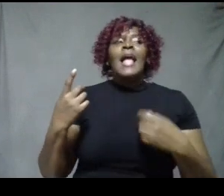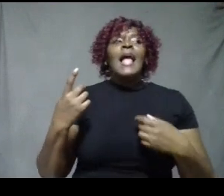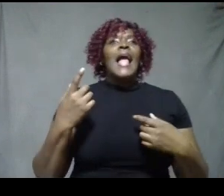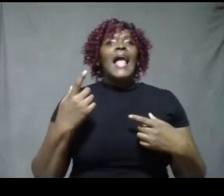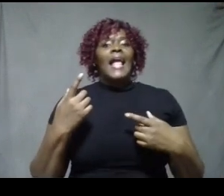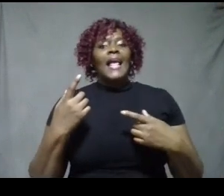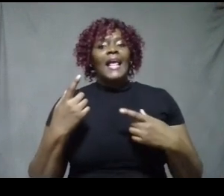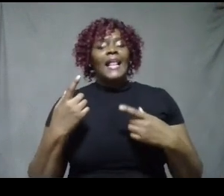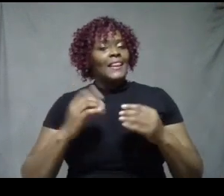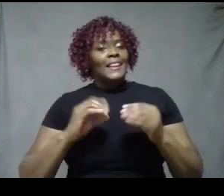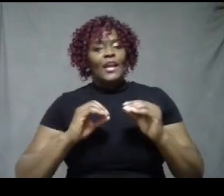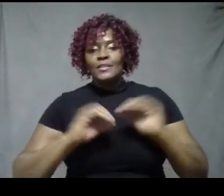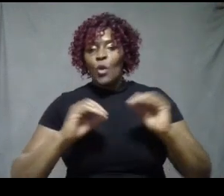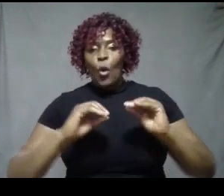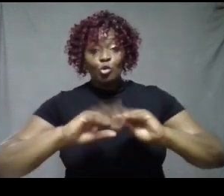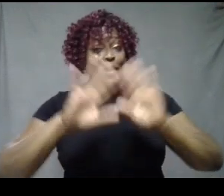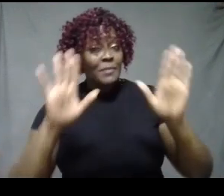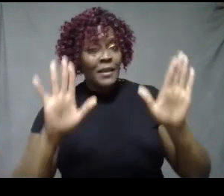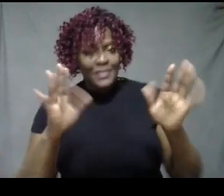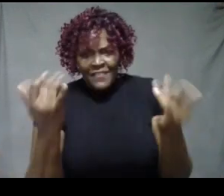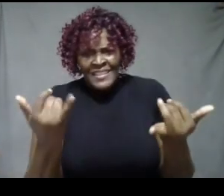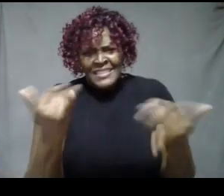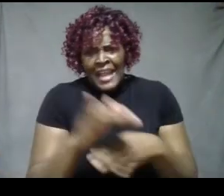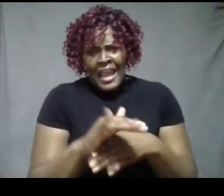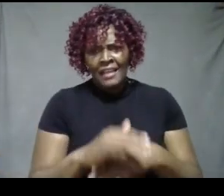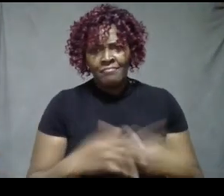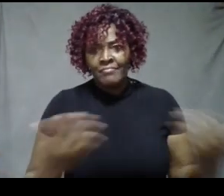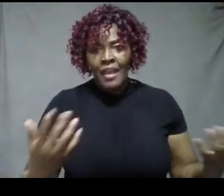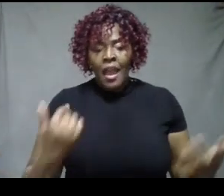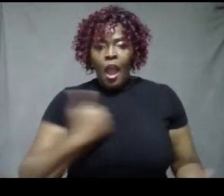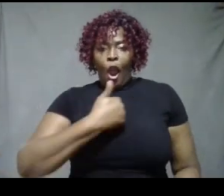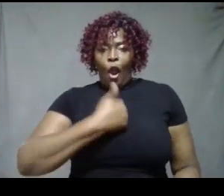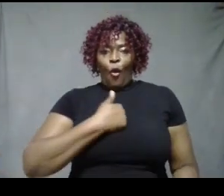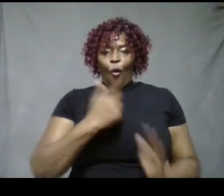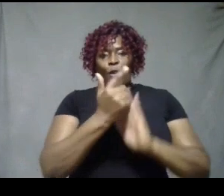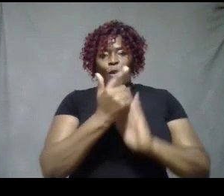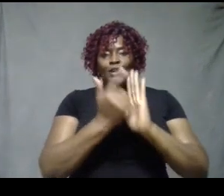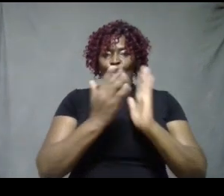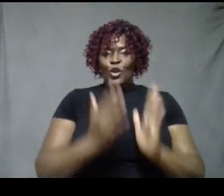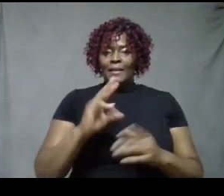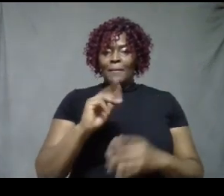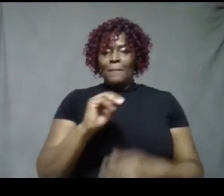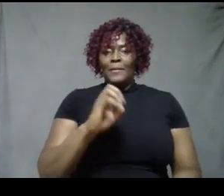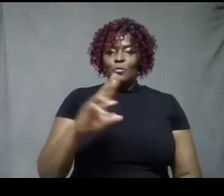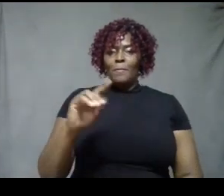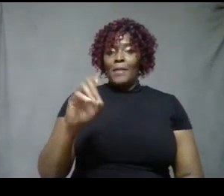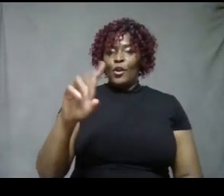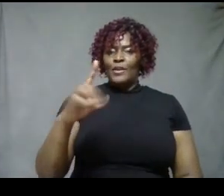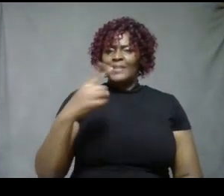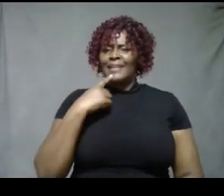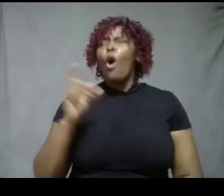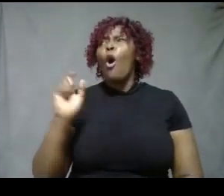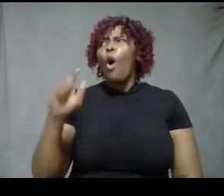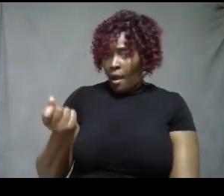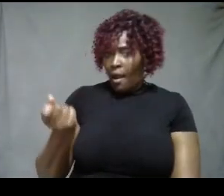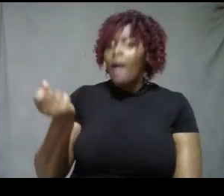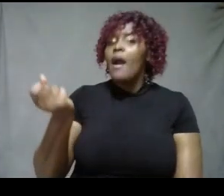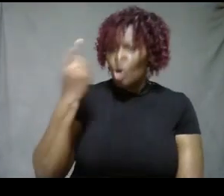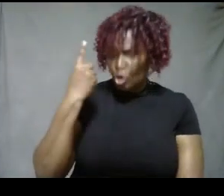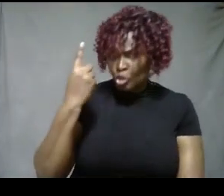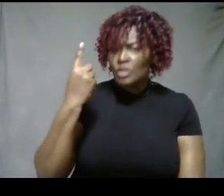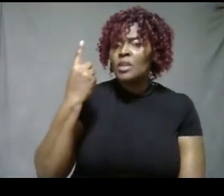of transparency, even tonight, to hear our own attorneys, Mr. Baird, say that he understood that there